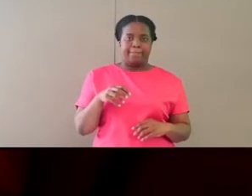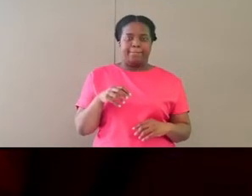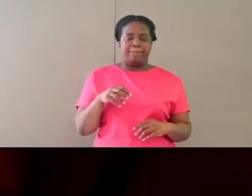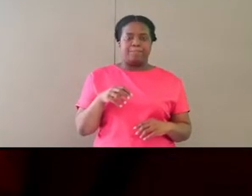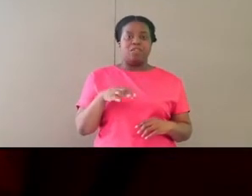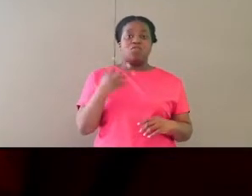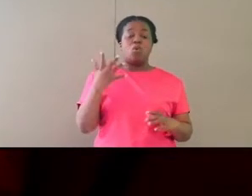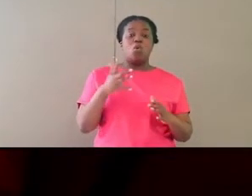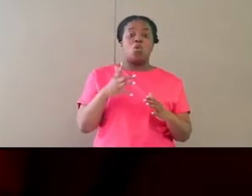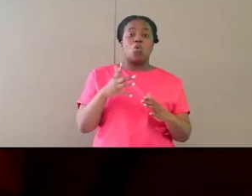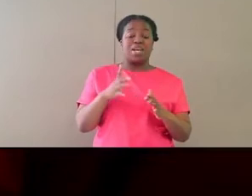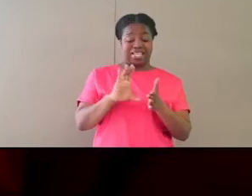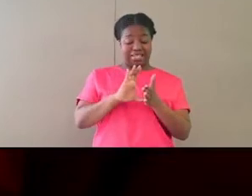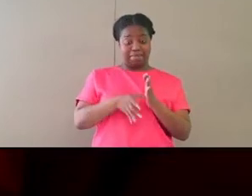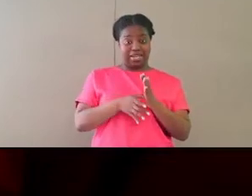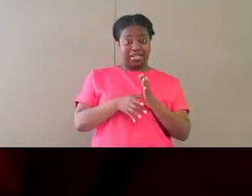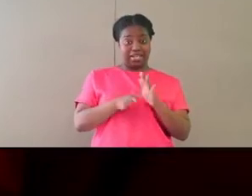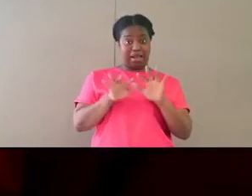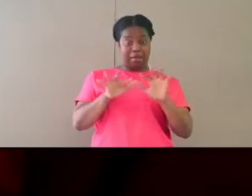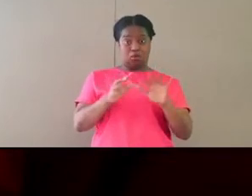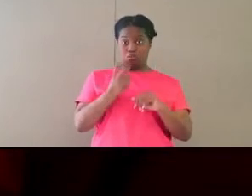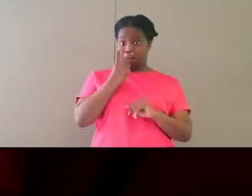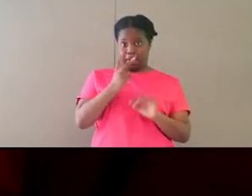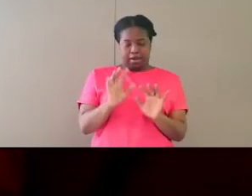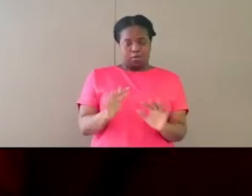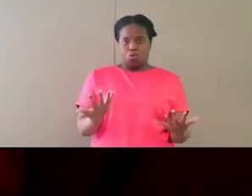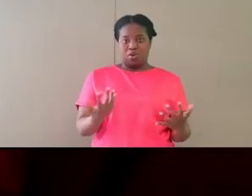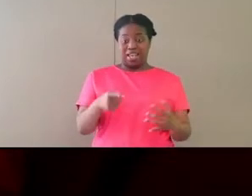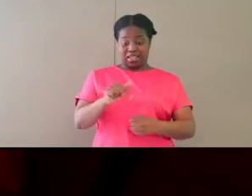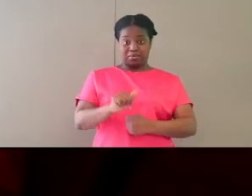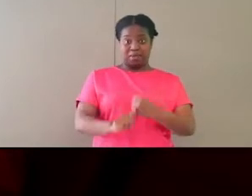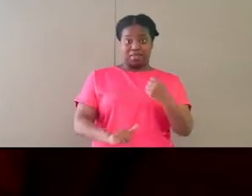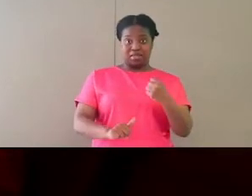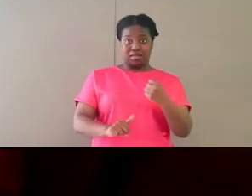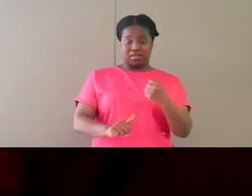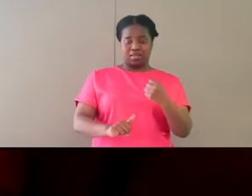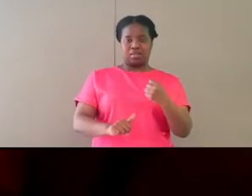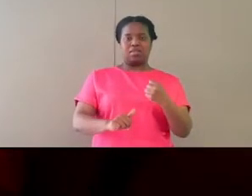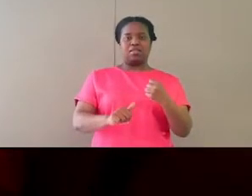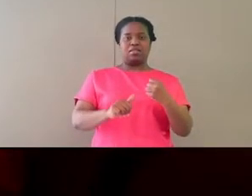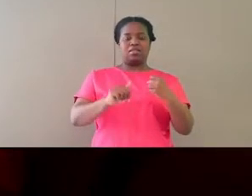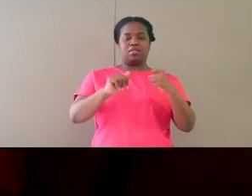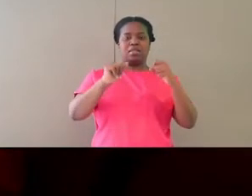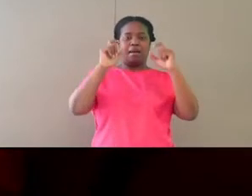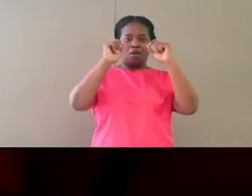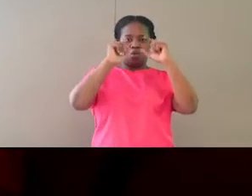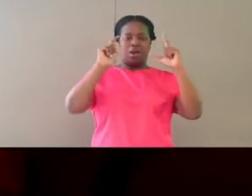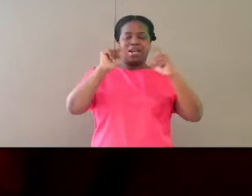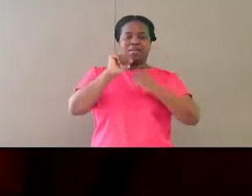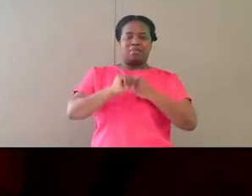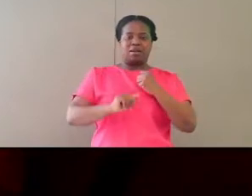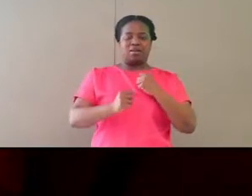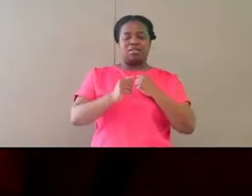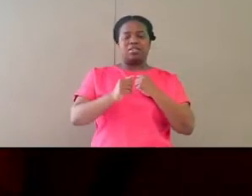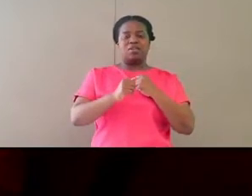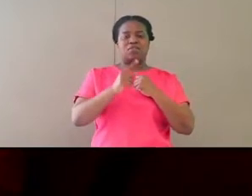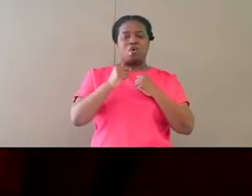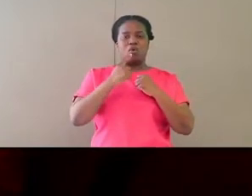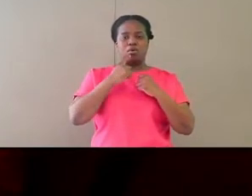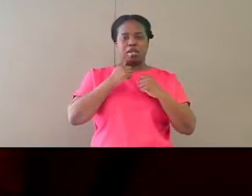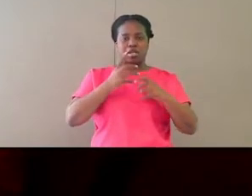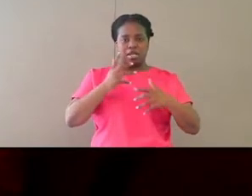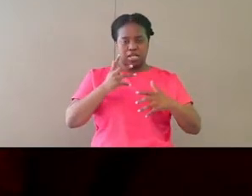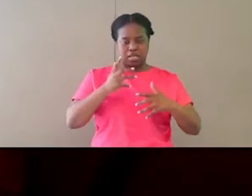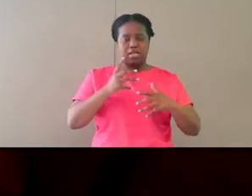disability. This month is International Stuttering Awareness Month. The 22nd is International